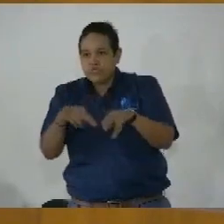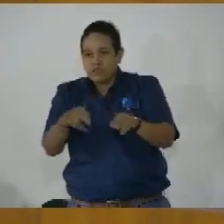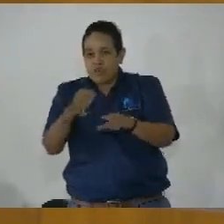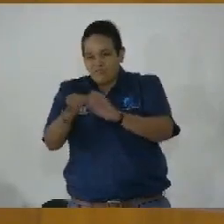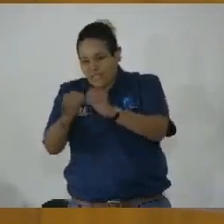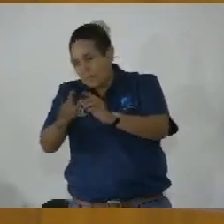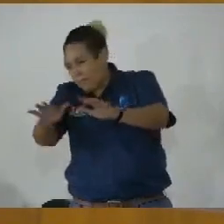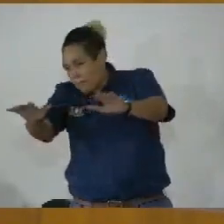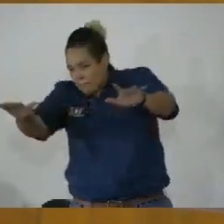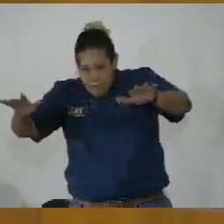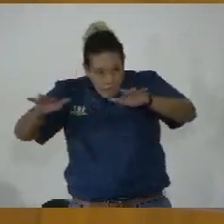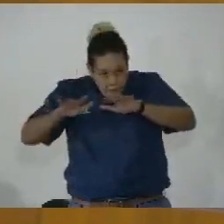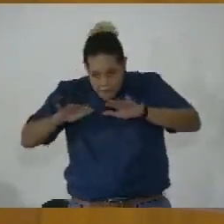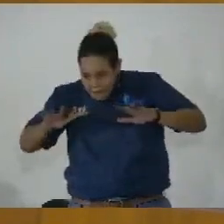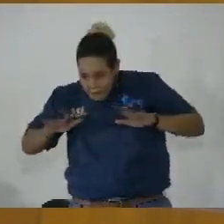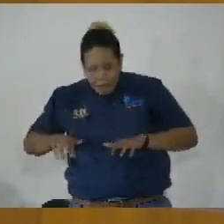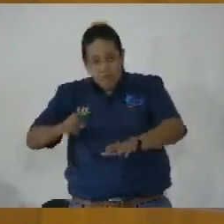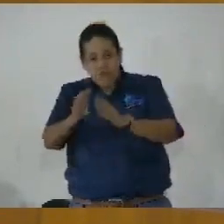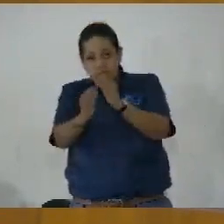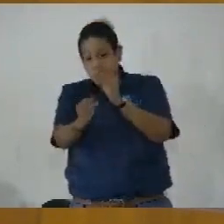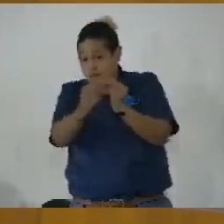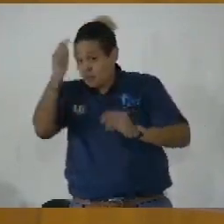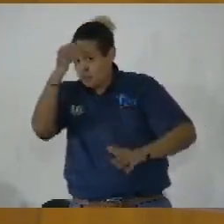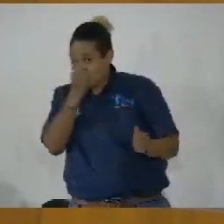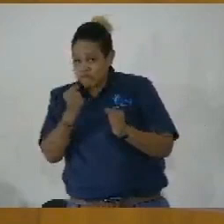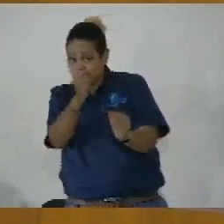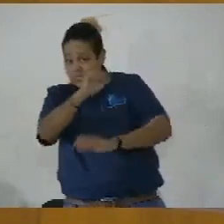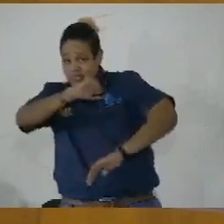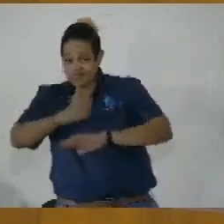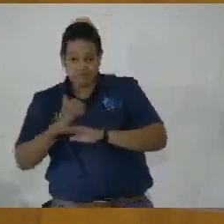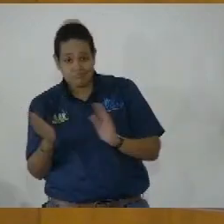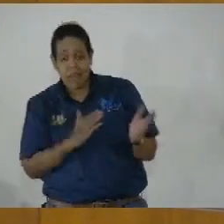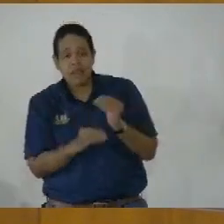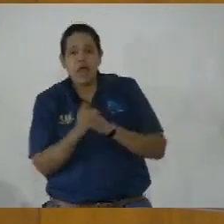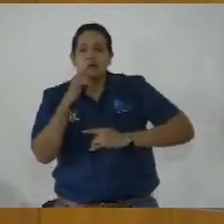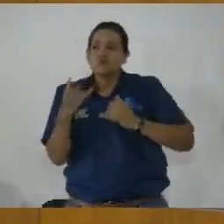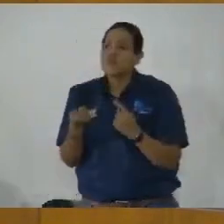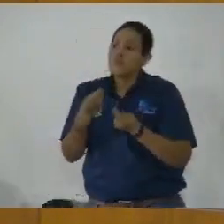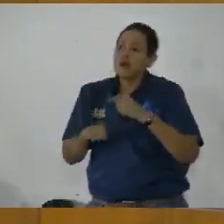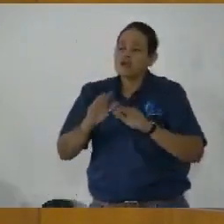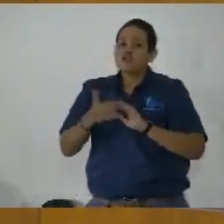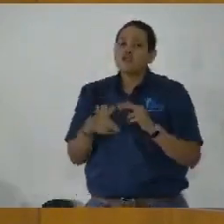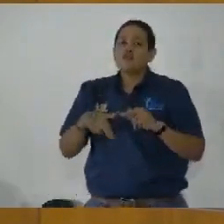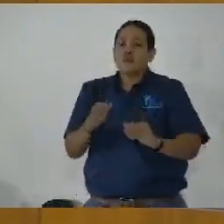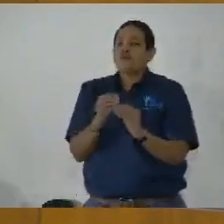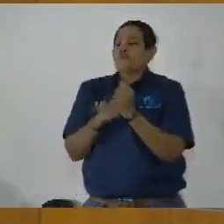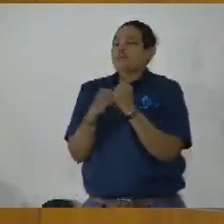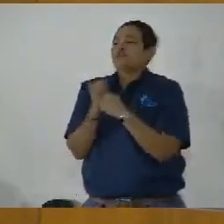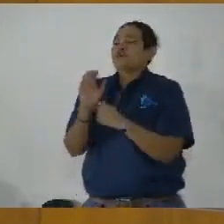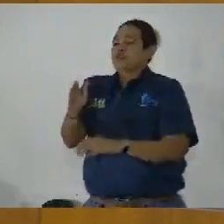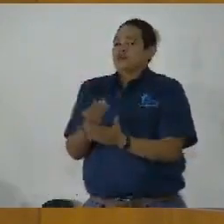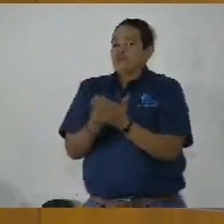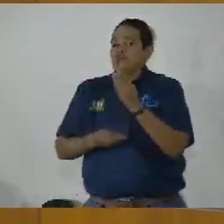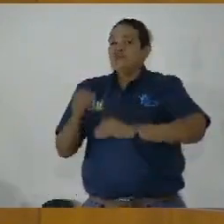Improvement Program, which is our government's strategic initiative to modernize Jamaica's road infrastructure and enhance economic